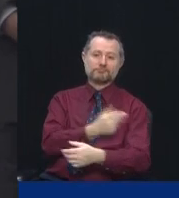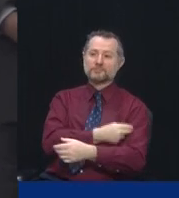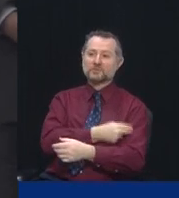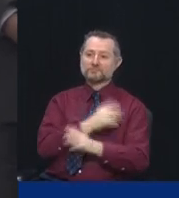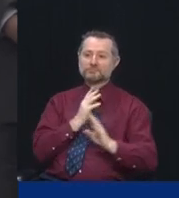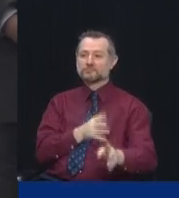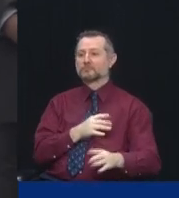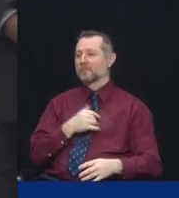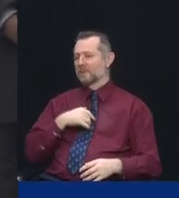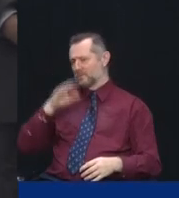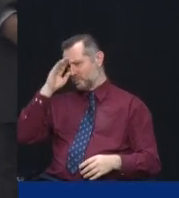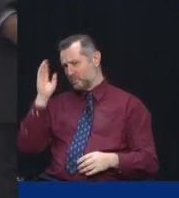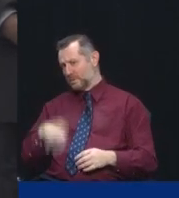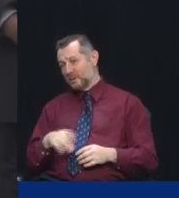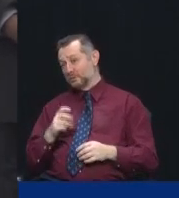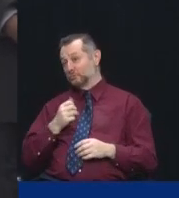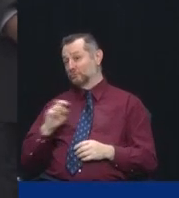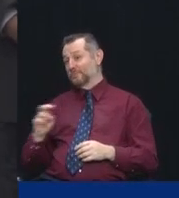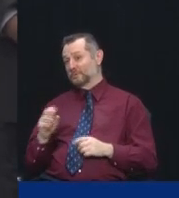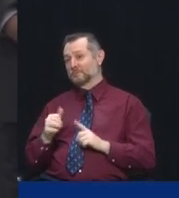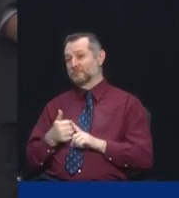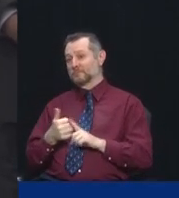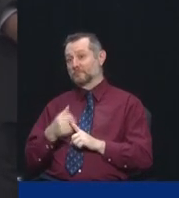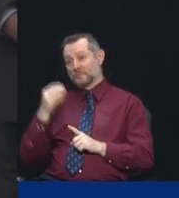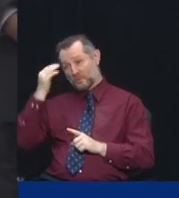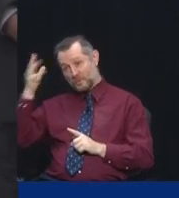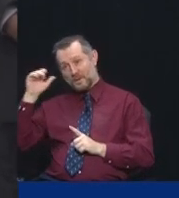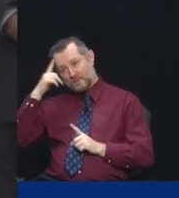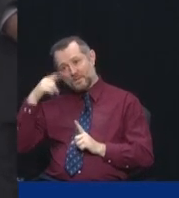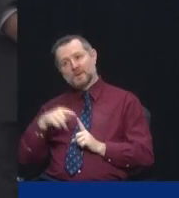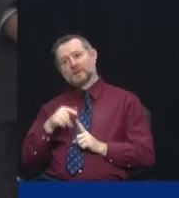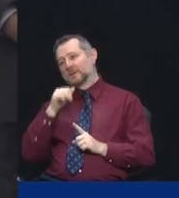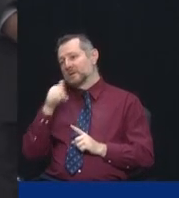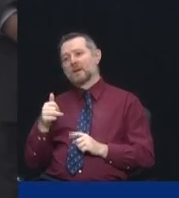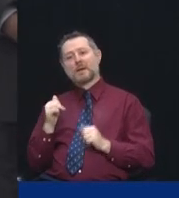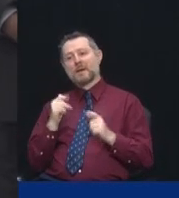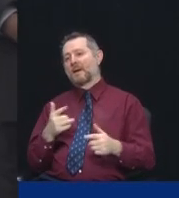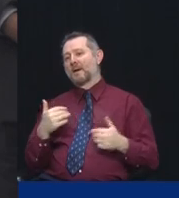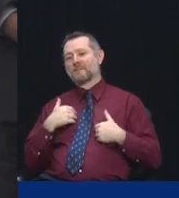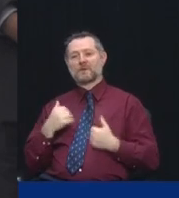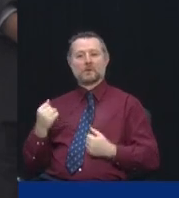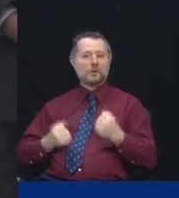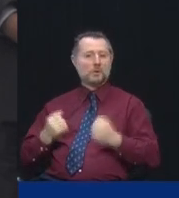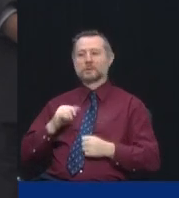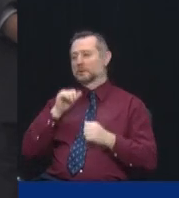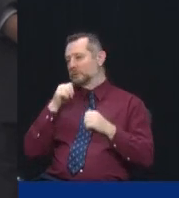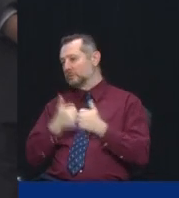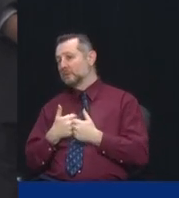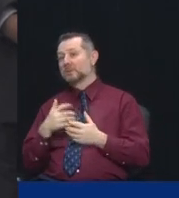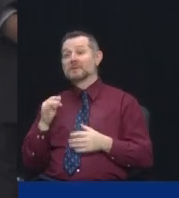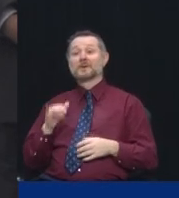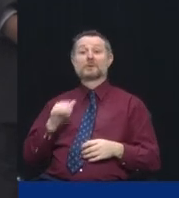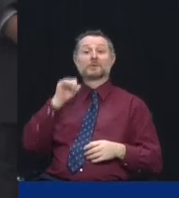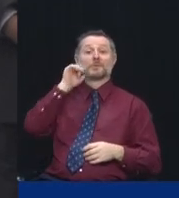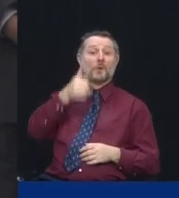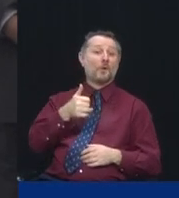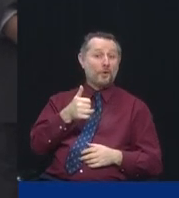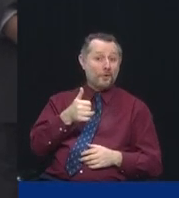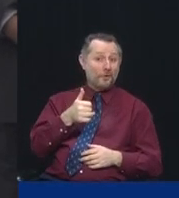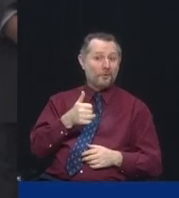that transportation governor was a challenge. So tomorrow, we do not have that problem. We have